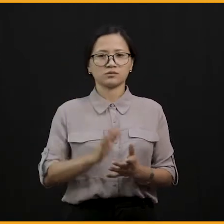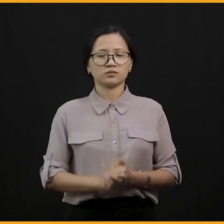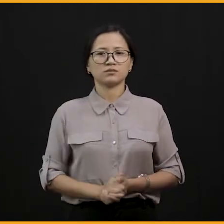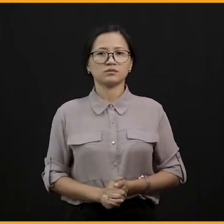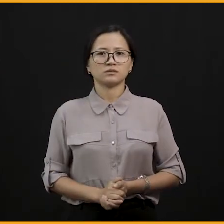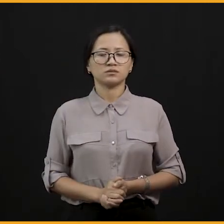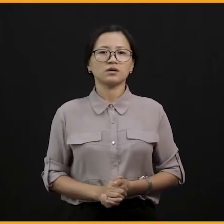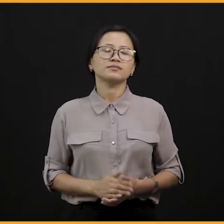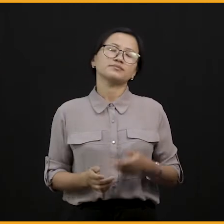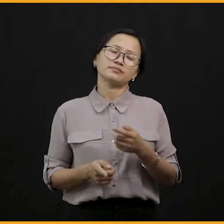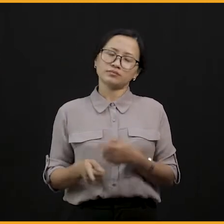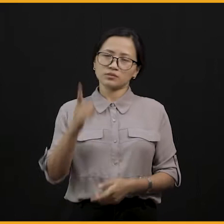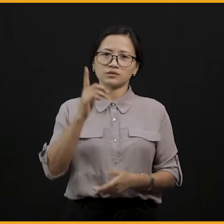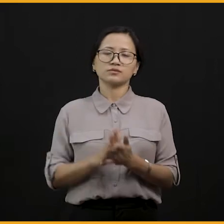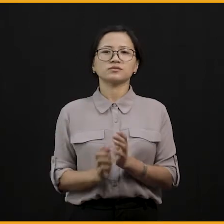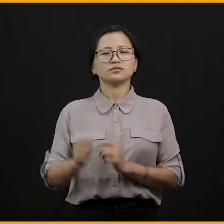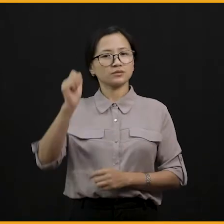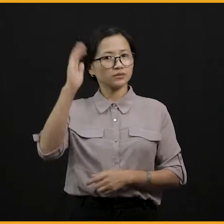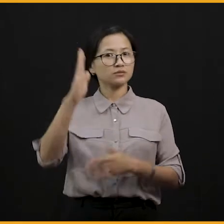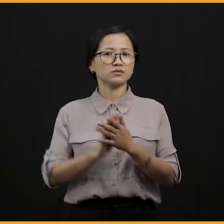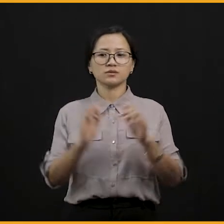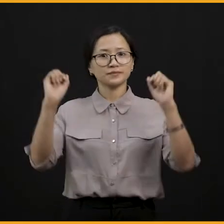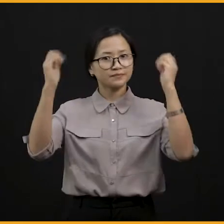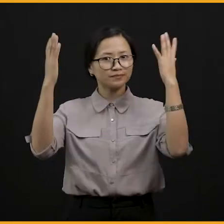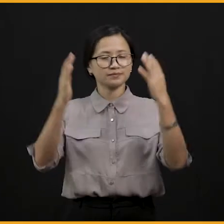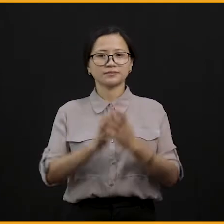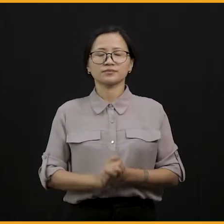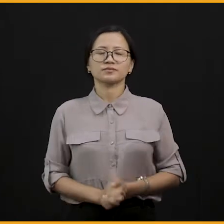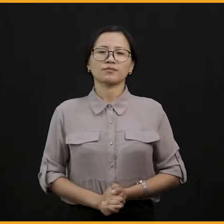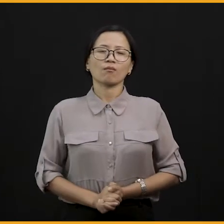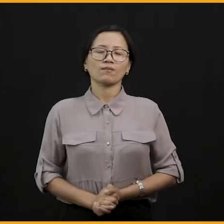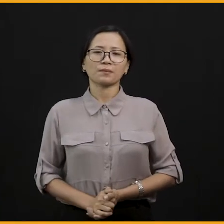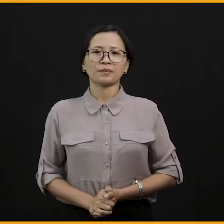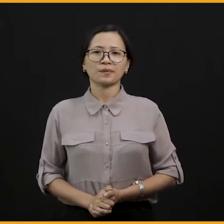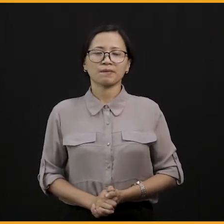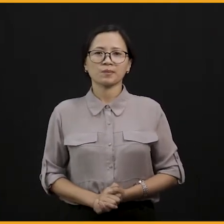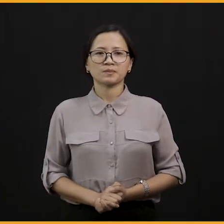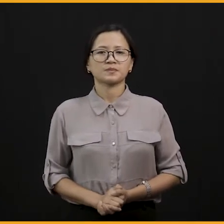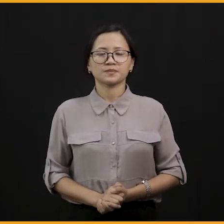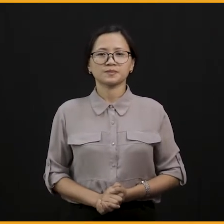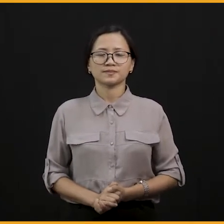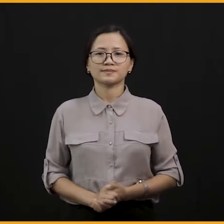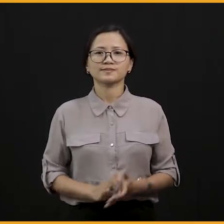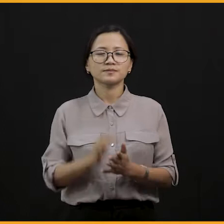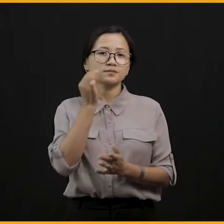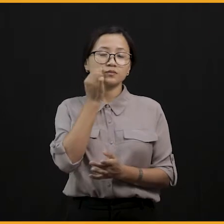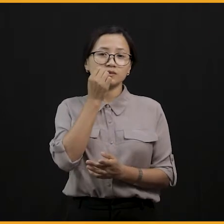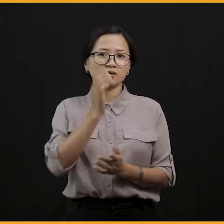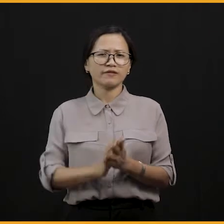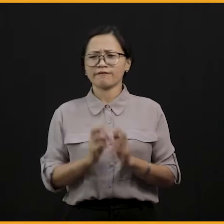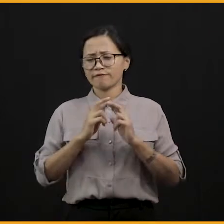right? So I know most of you are raising your hand because you all are smart and intelligent, right? So this Veto is